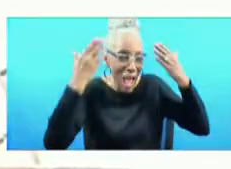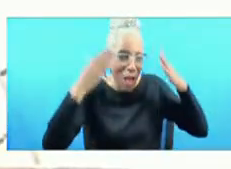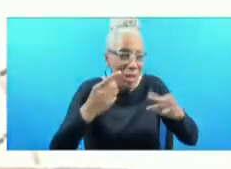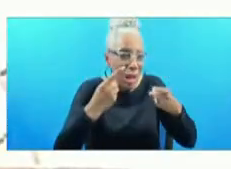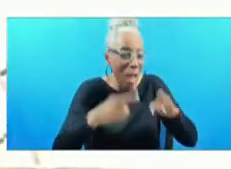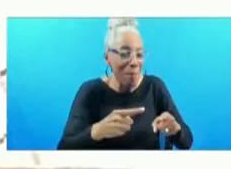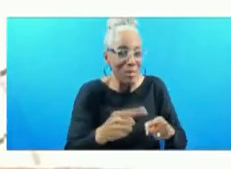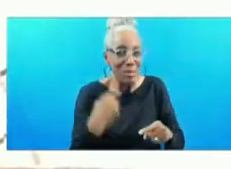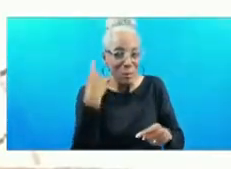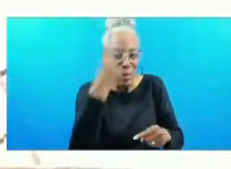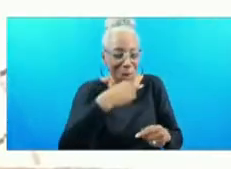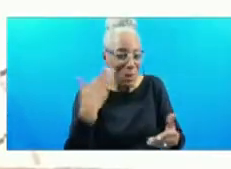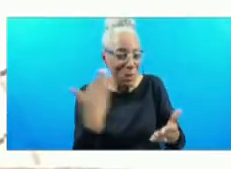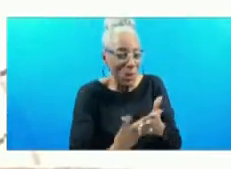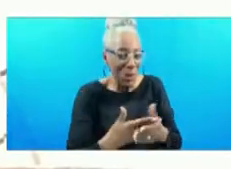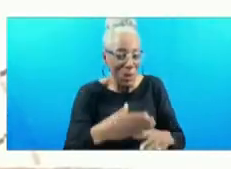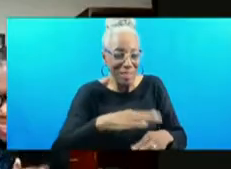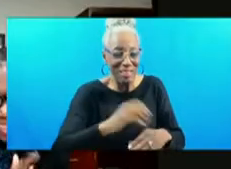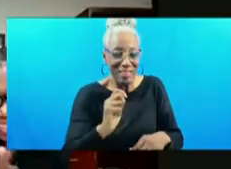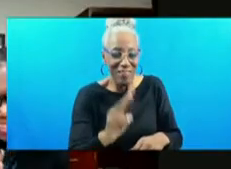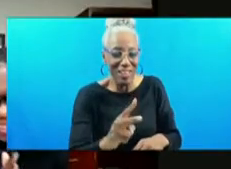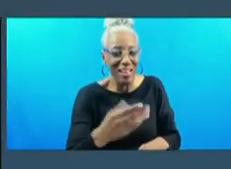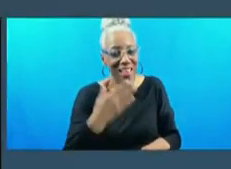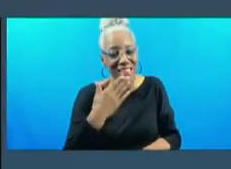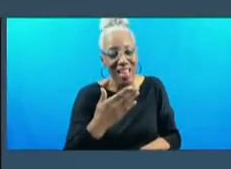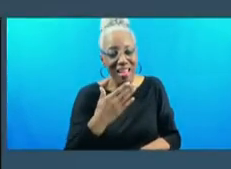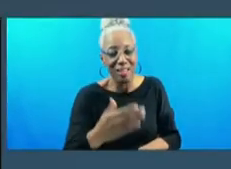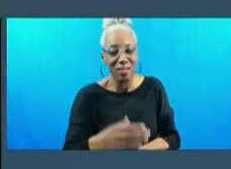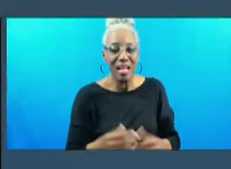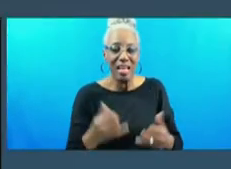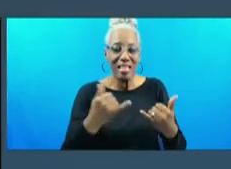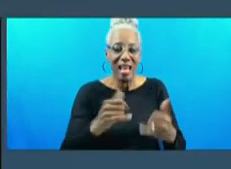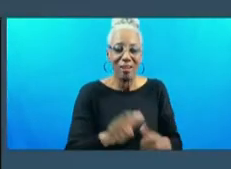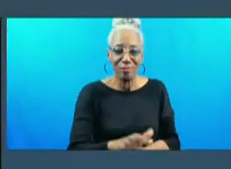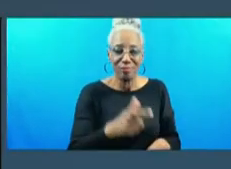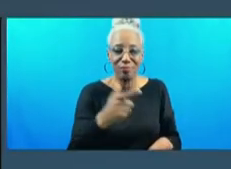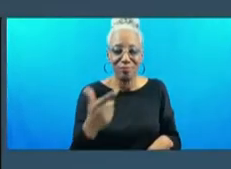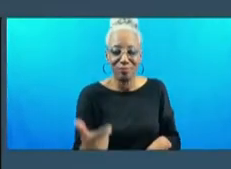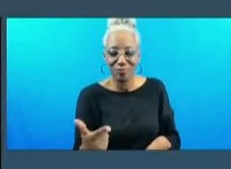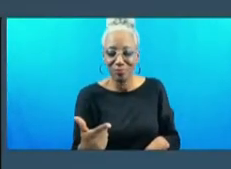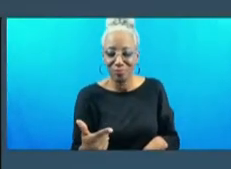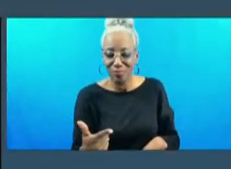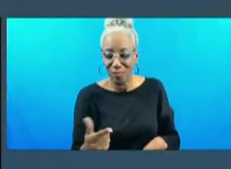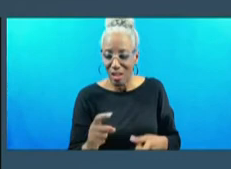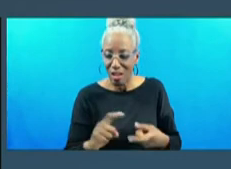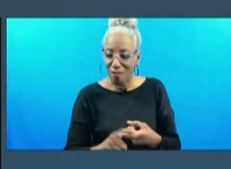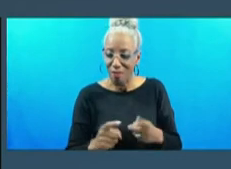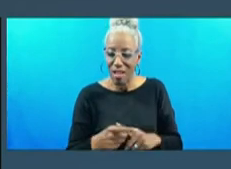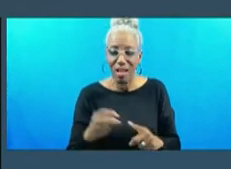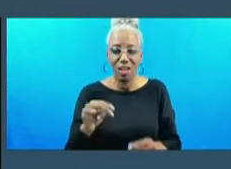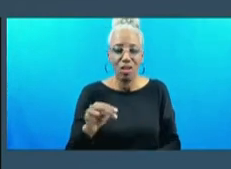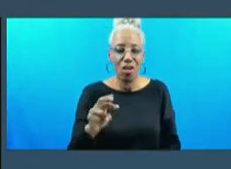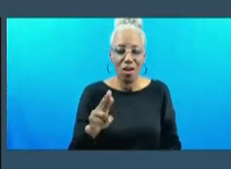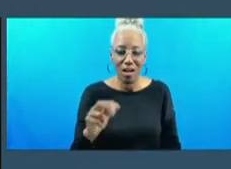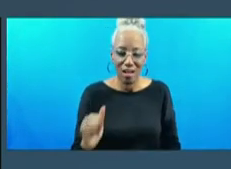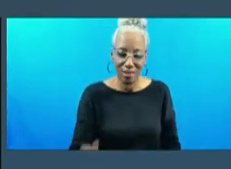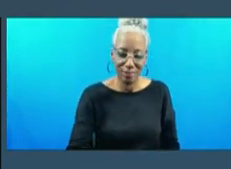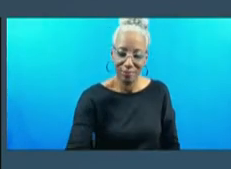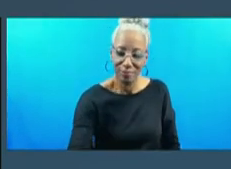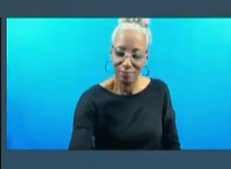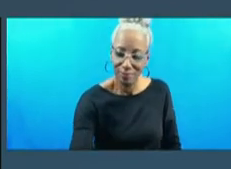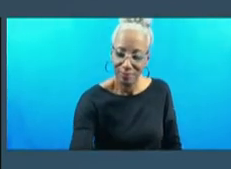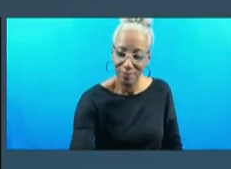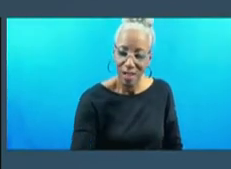appreciate everything that you do. I am now going to turn it over to my good friend, Nora. Thank you so much. Hi,